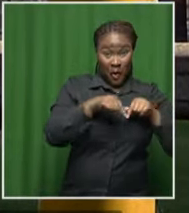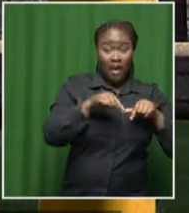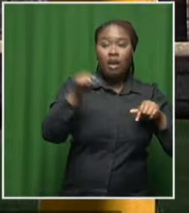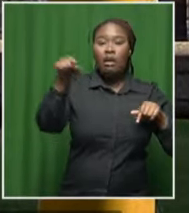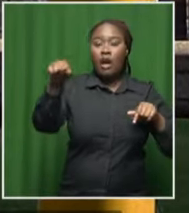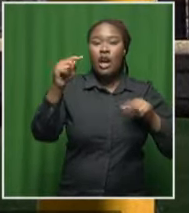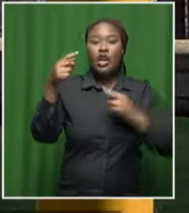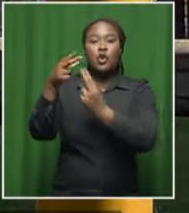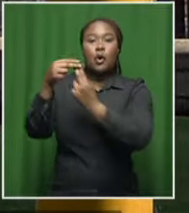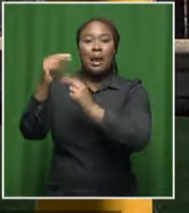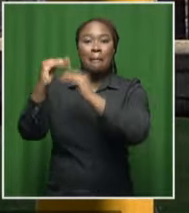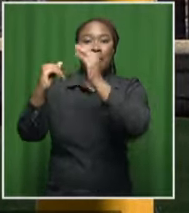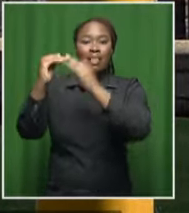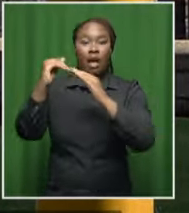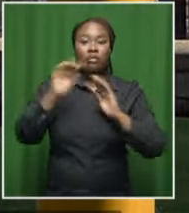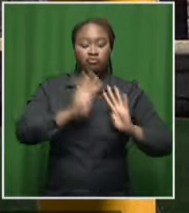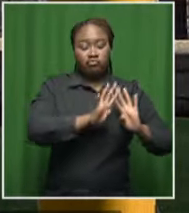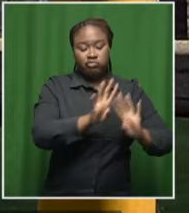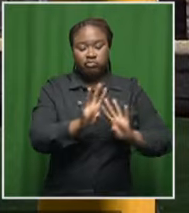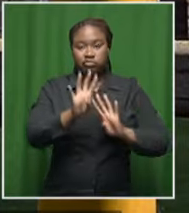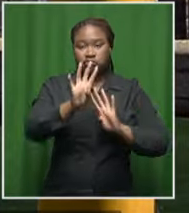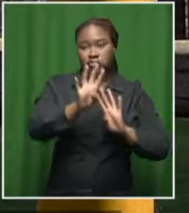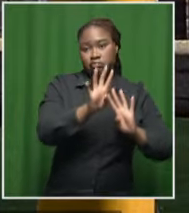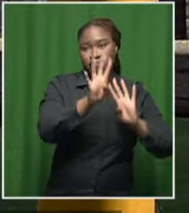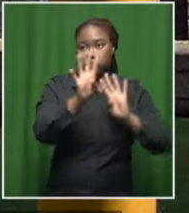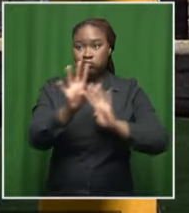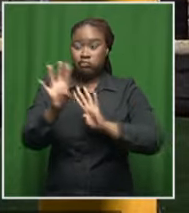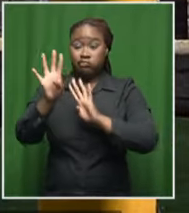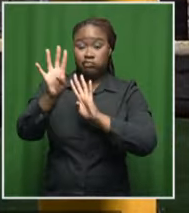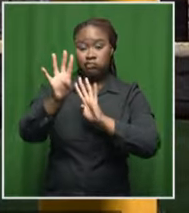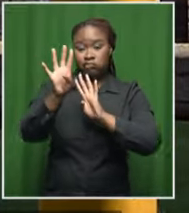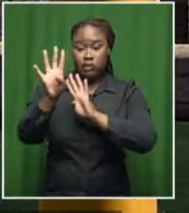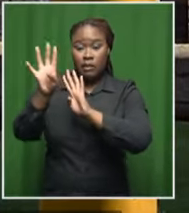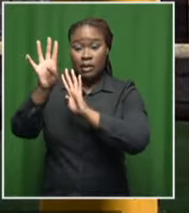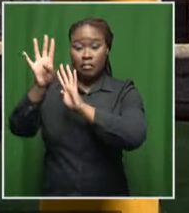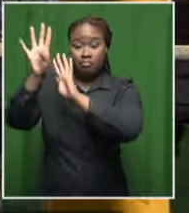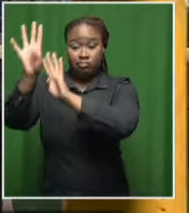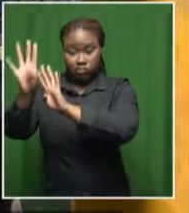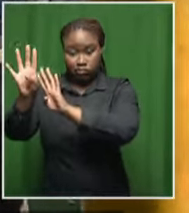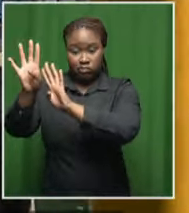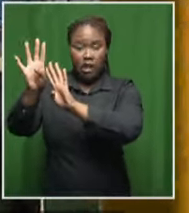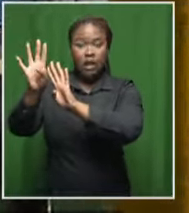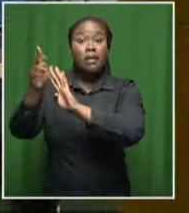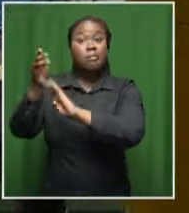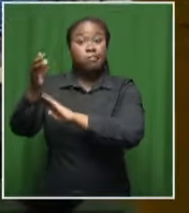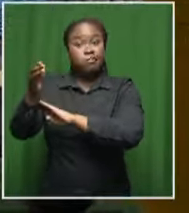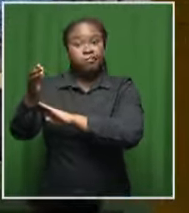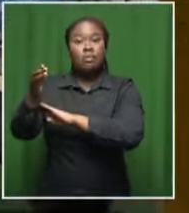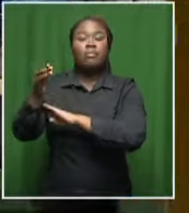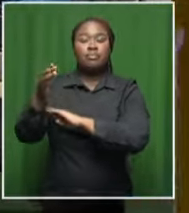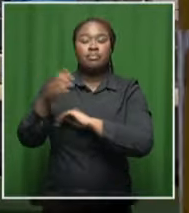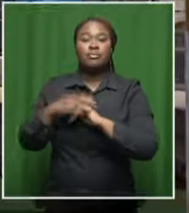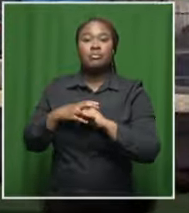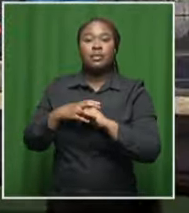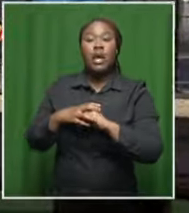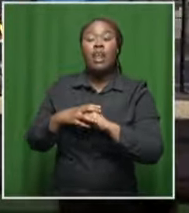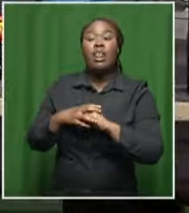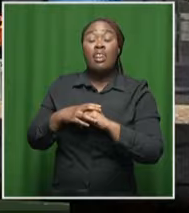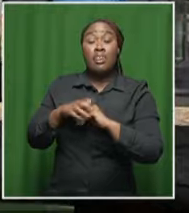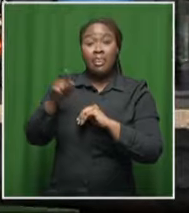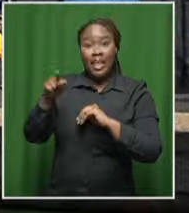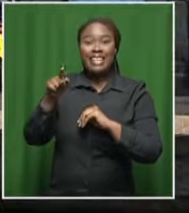up the historic streets of Pretoria towards Union Buildings, where they'll be listening into the